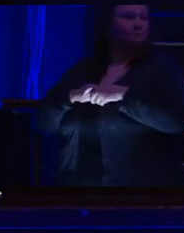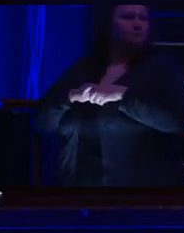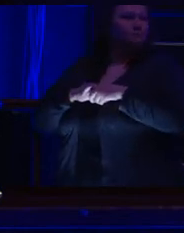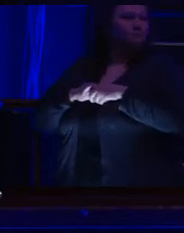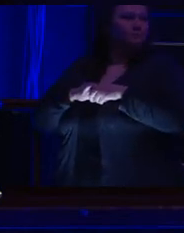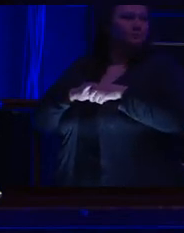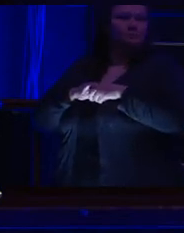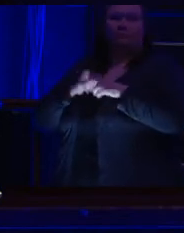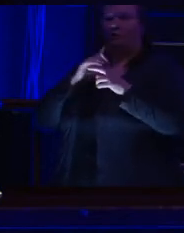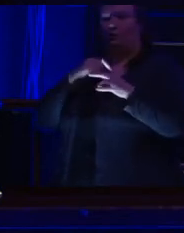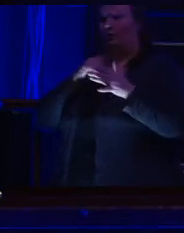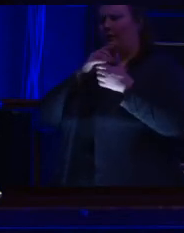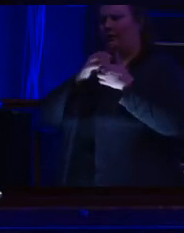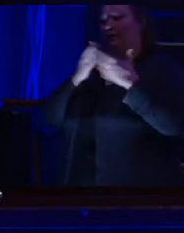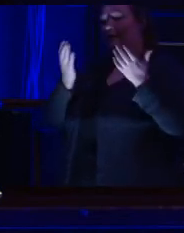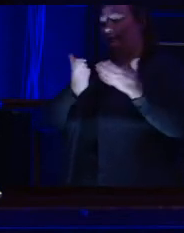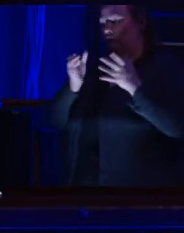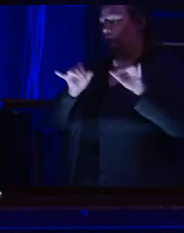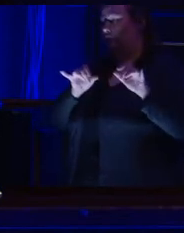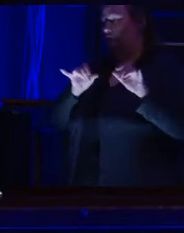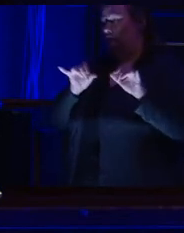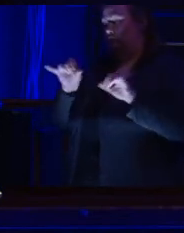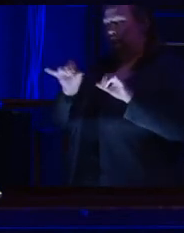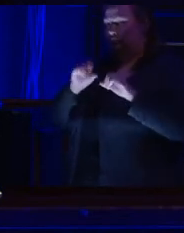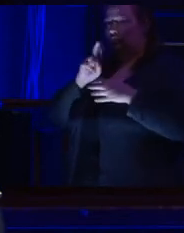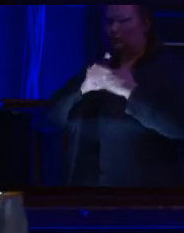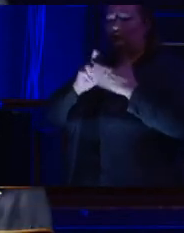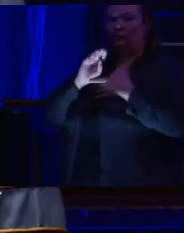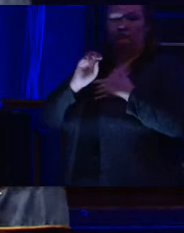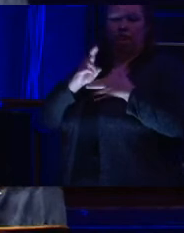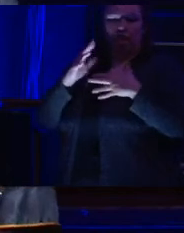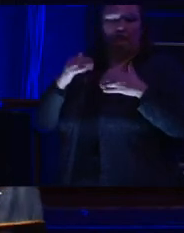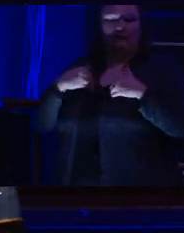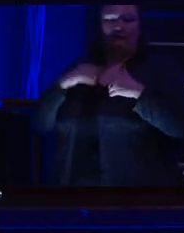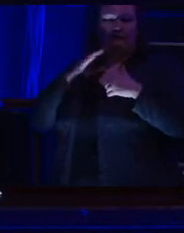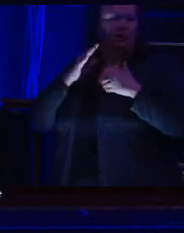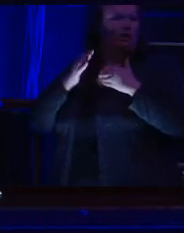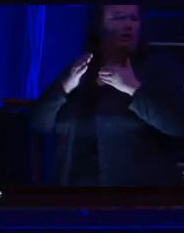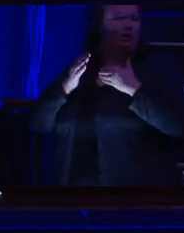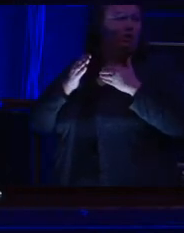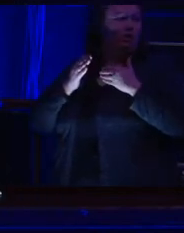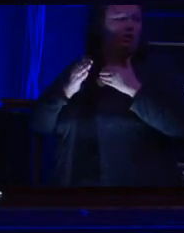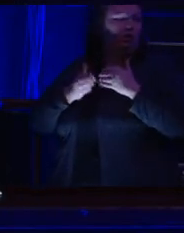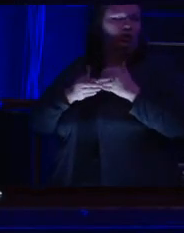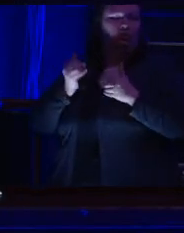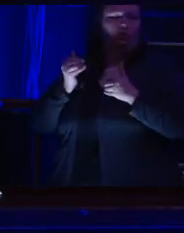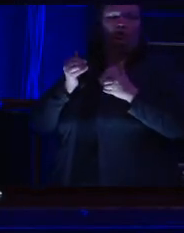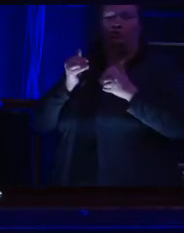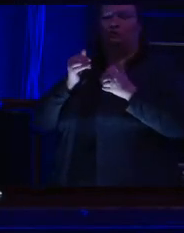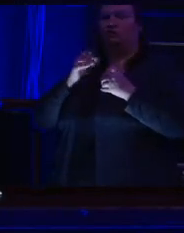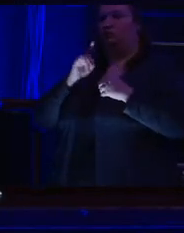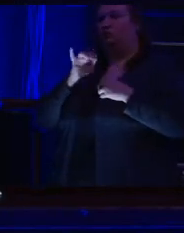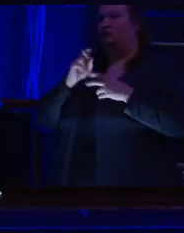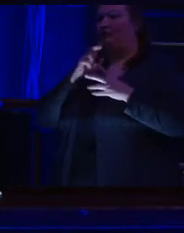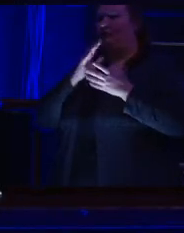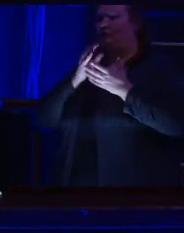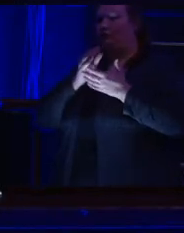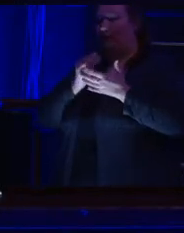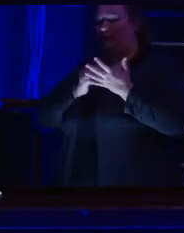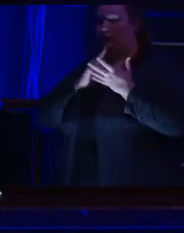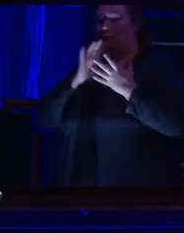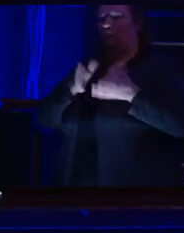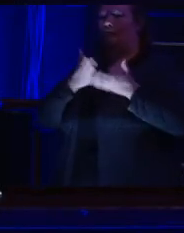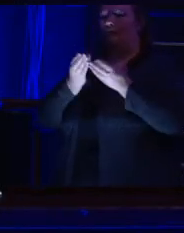Yet here, too, the University of Michigan has an almost unparalleled track record to provide